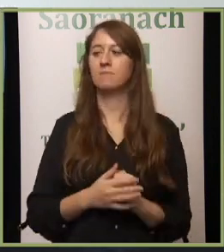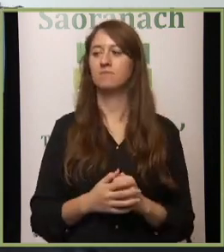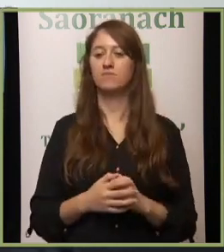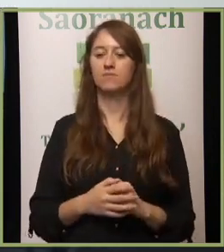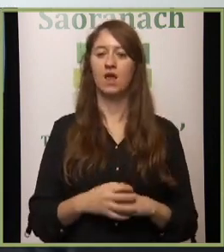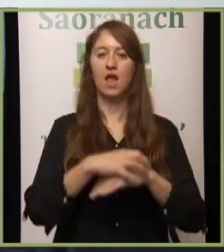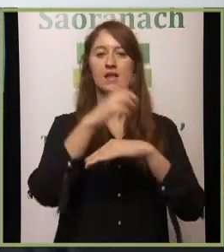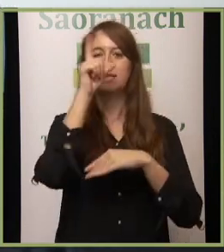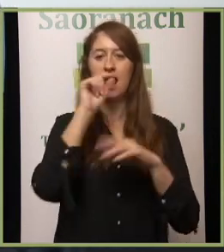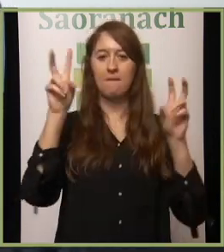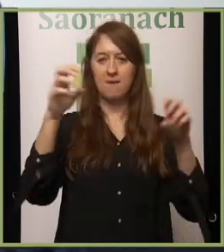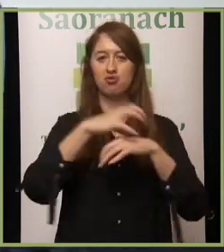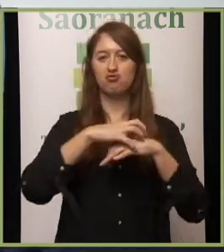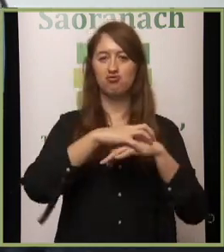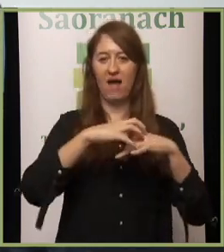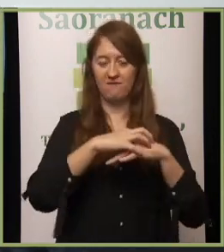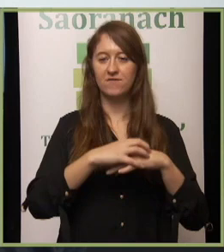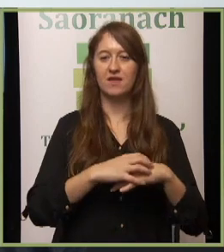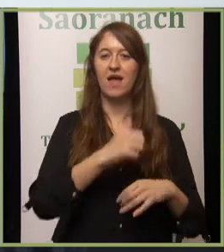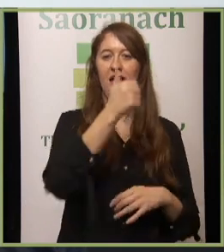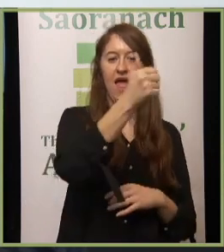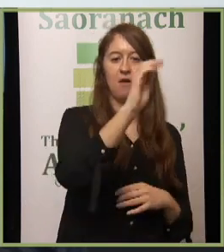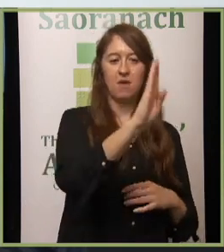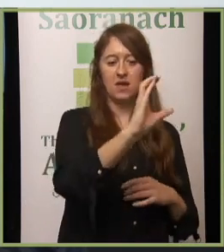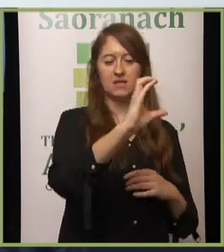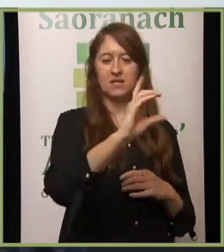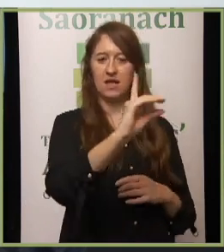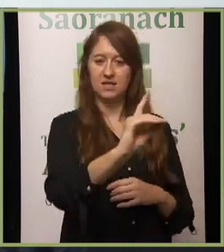it's called draft, and it's A, B, C, D, E.